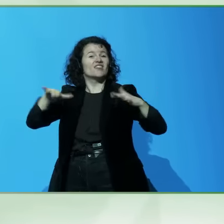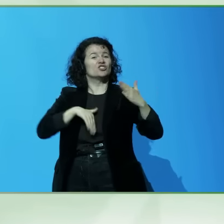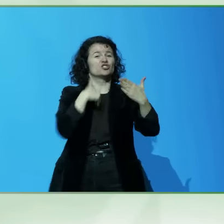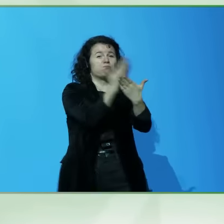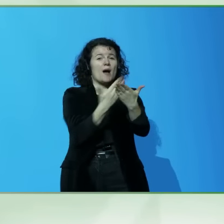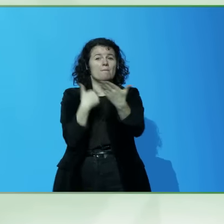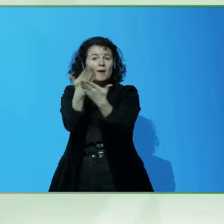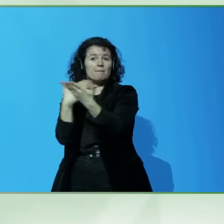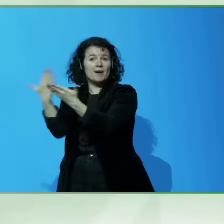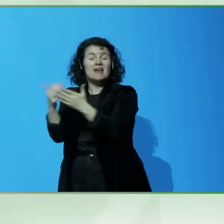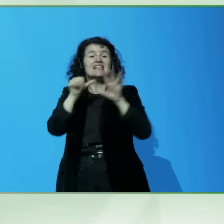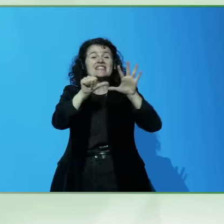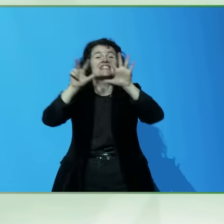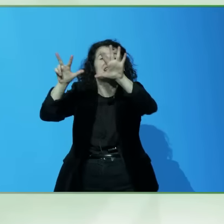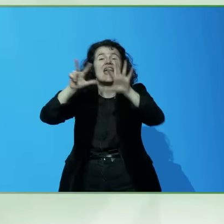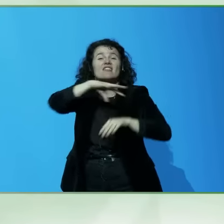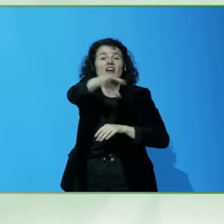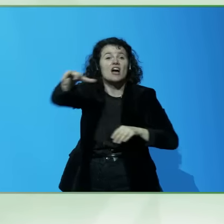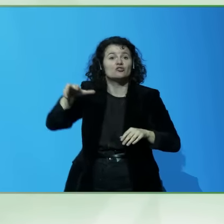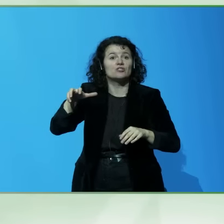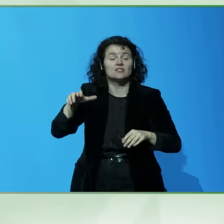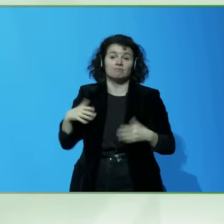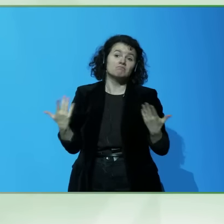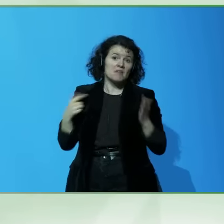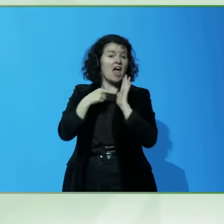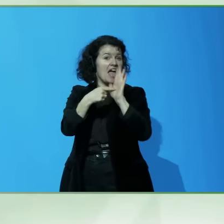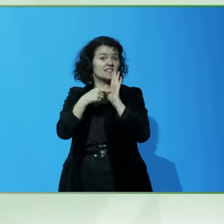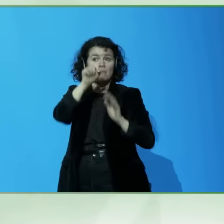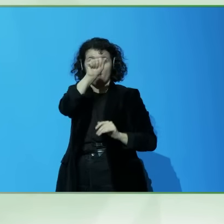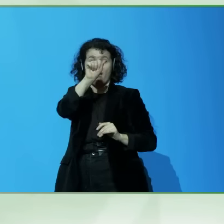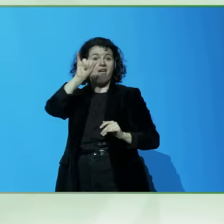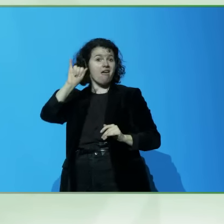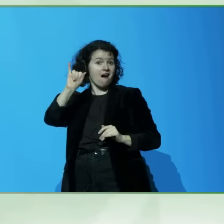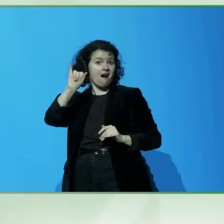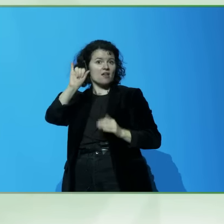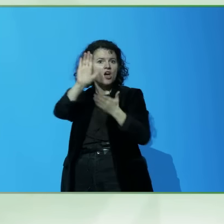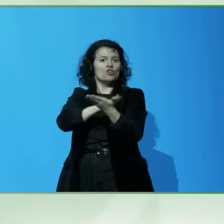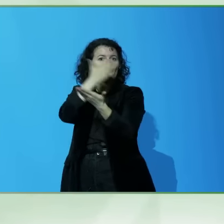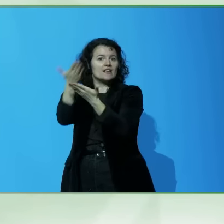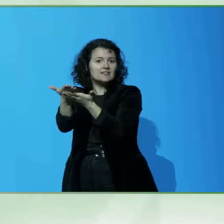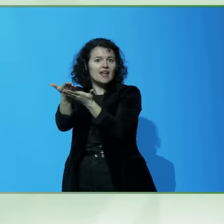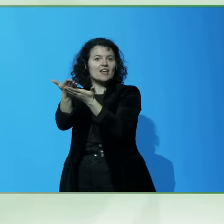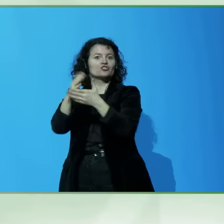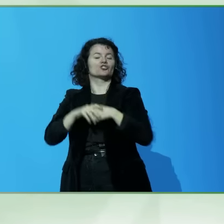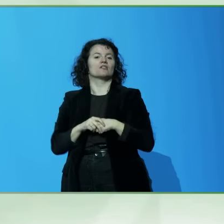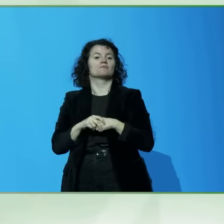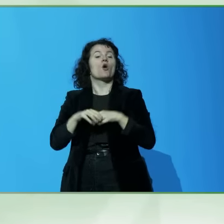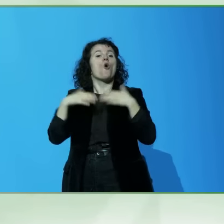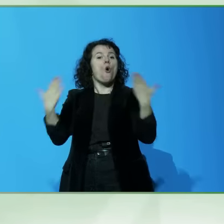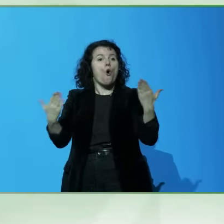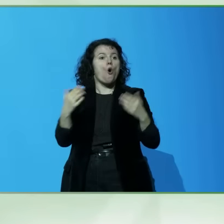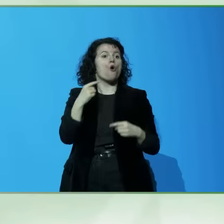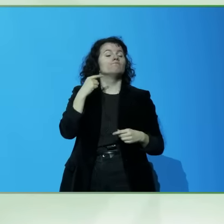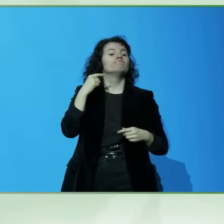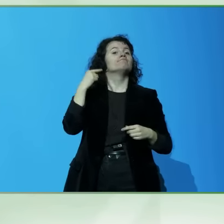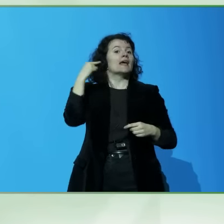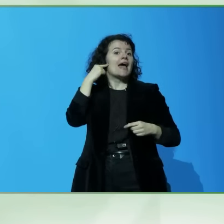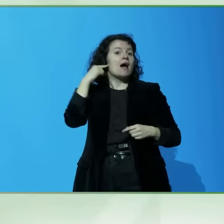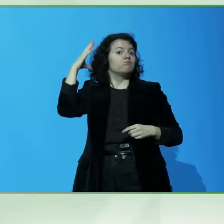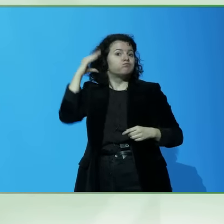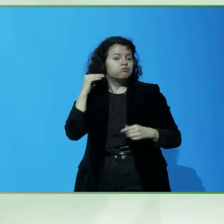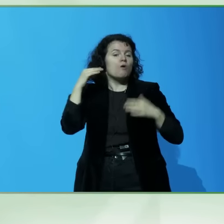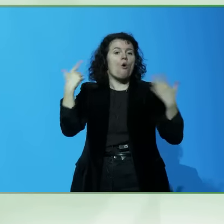From AI-powered applications and translation tools, supporting people with a hearing or visual impairment,